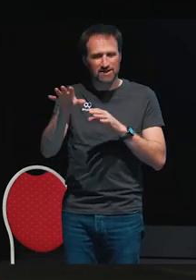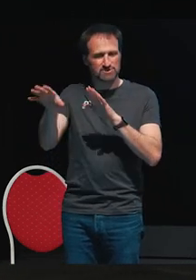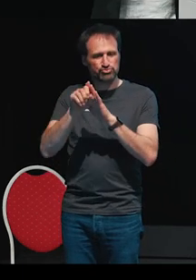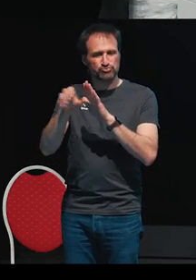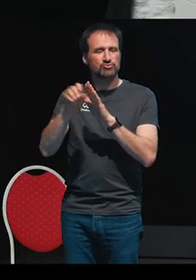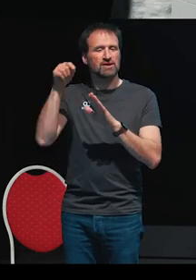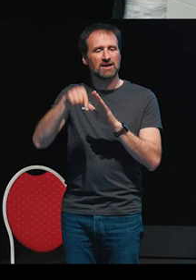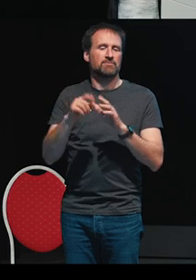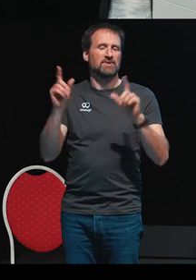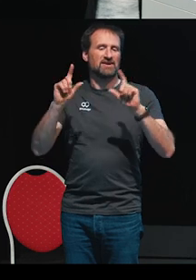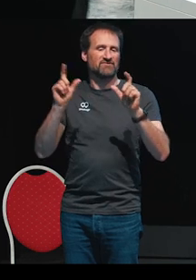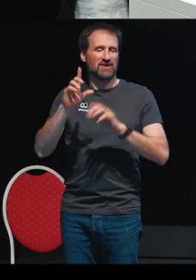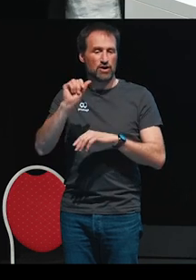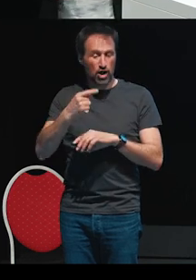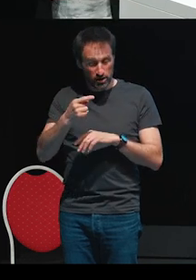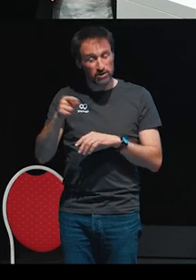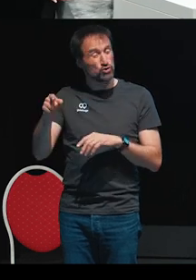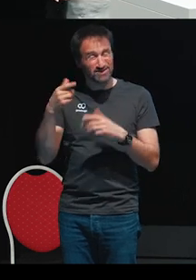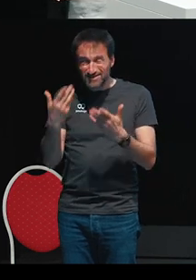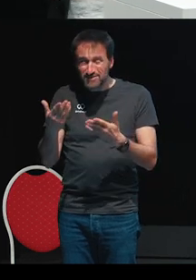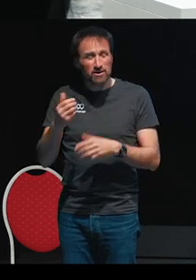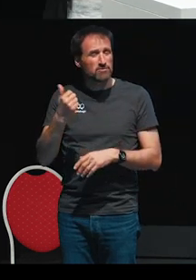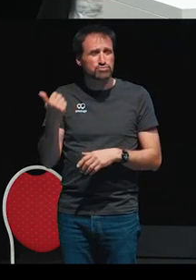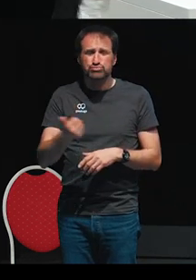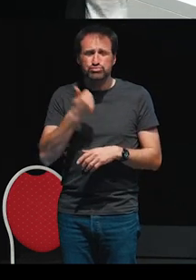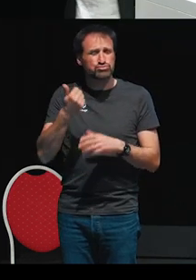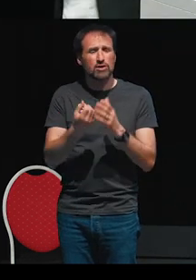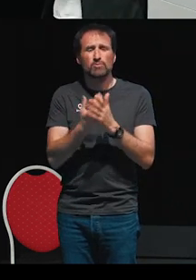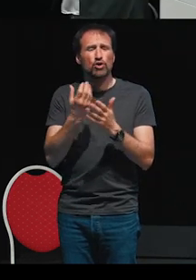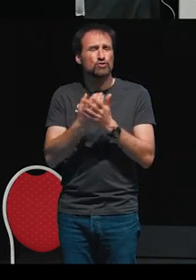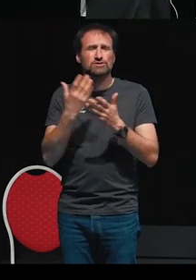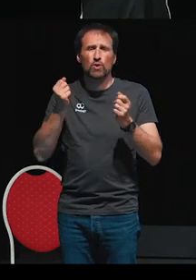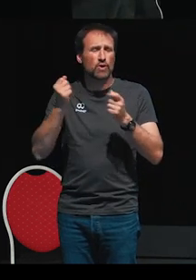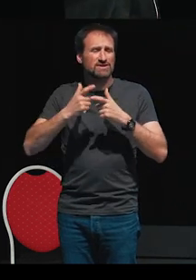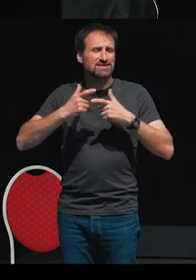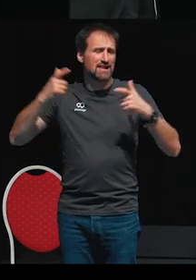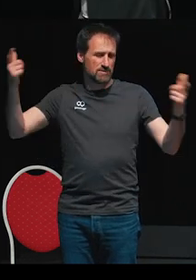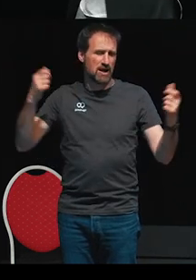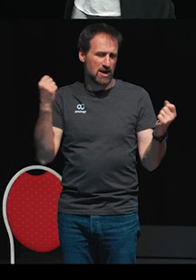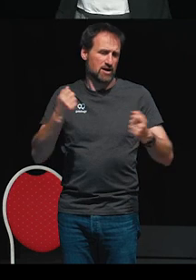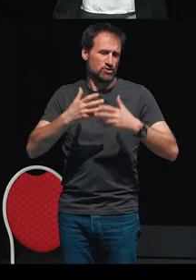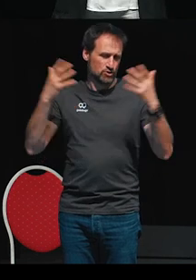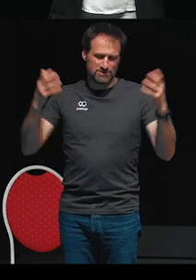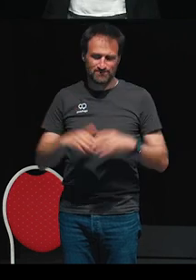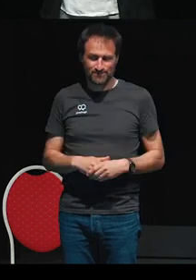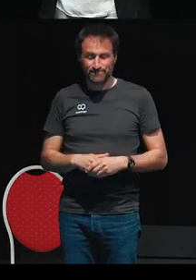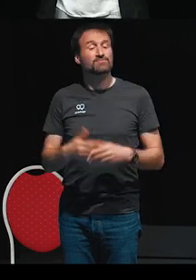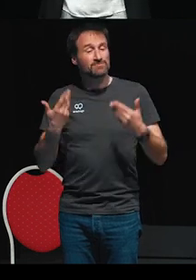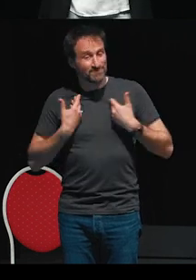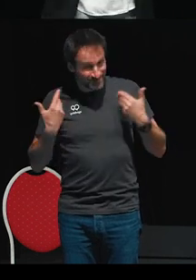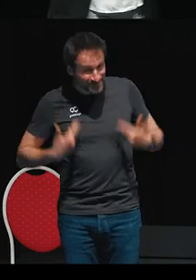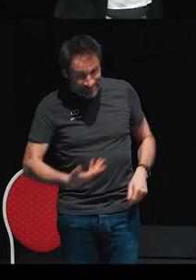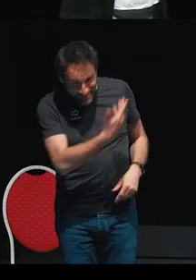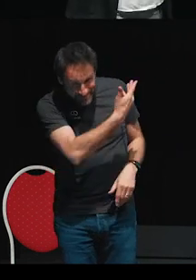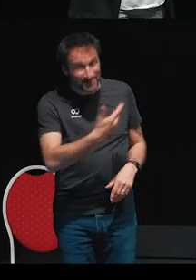it was used to massive scales in production. So that is me. Thank you very much for